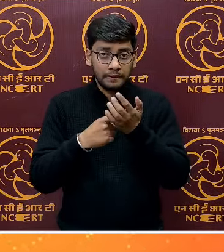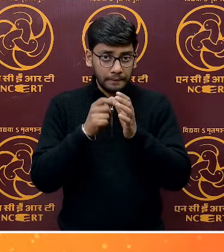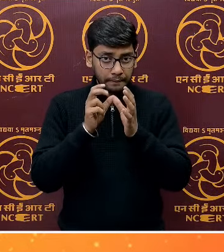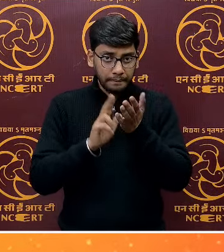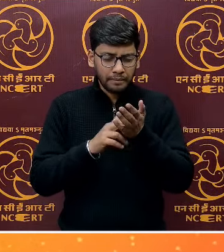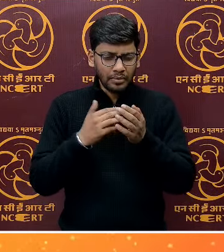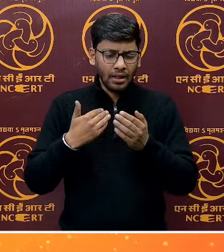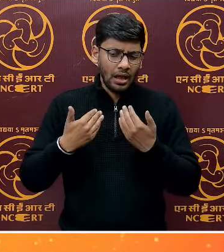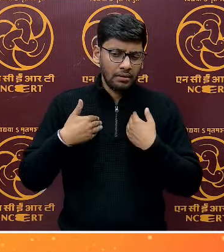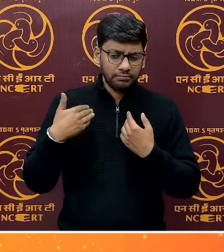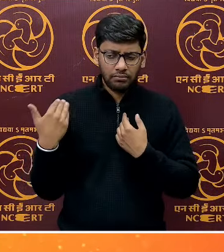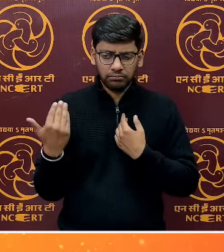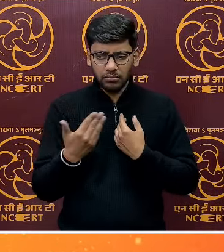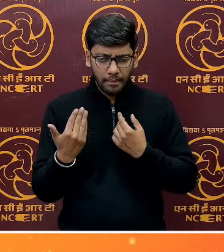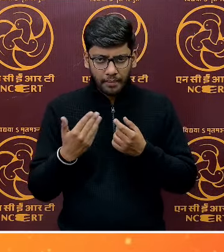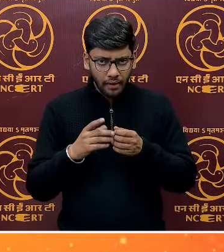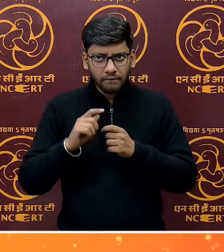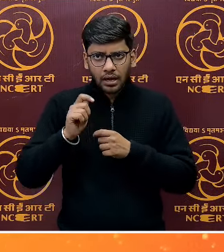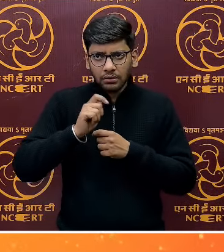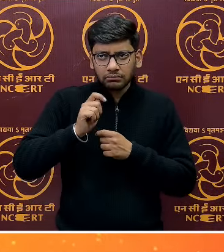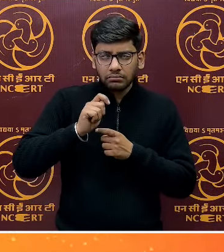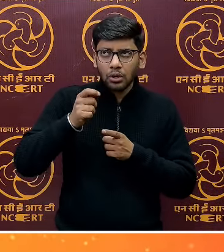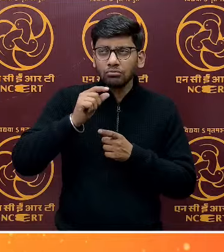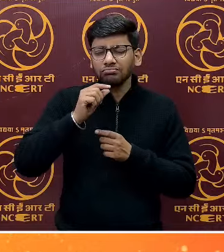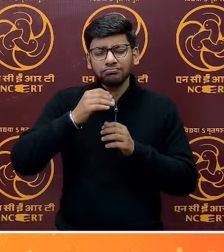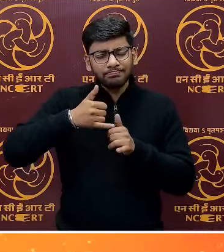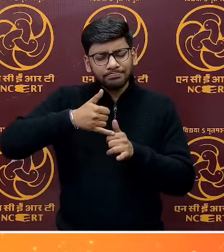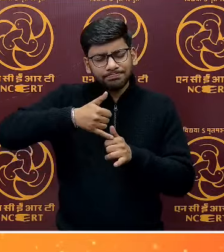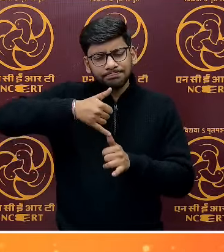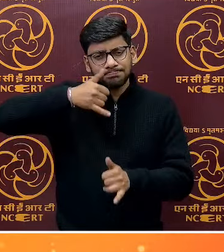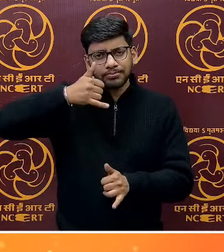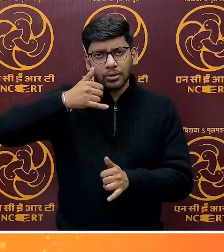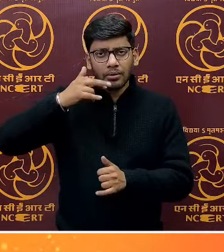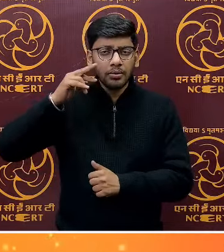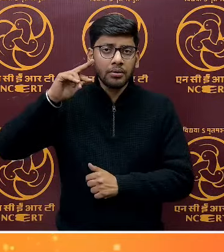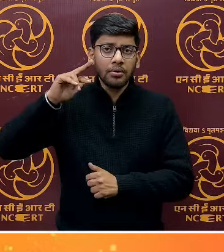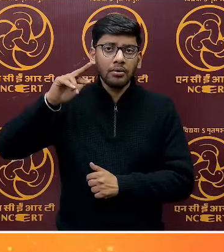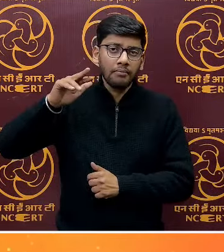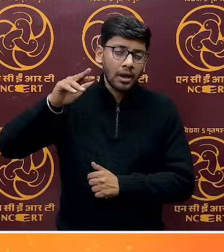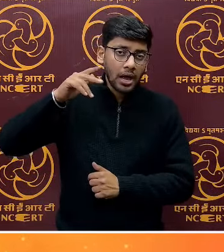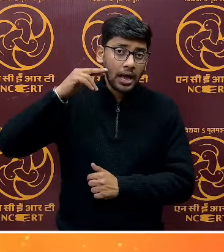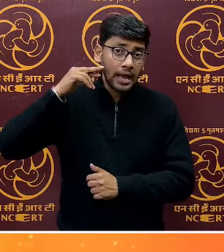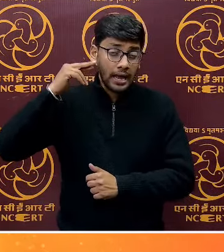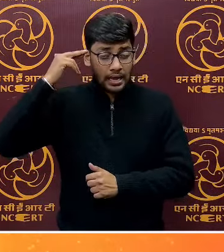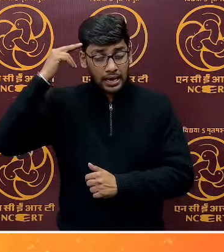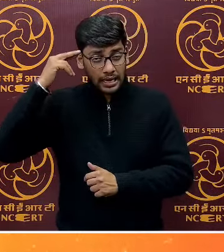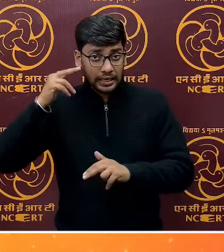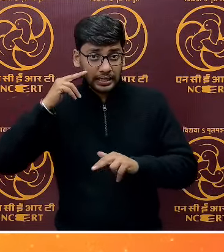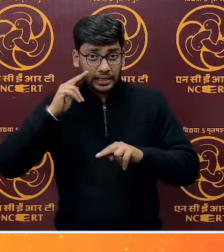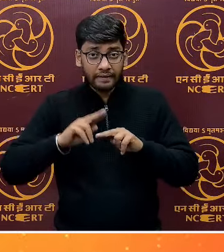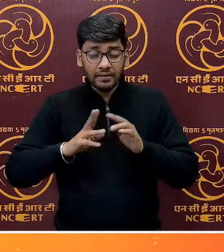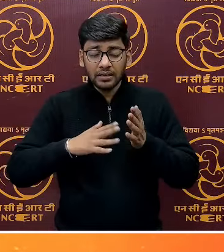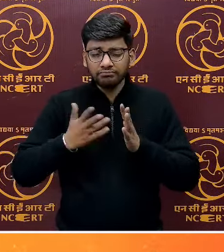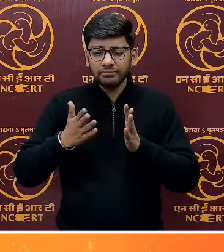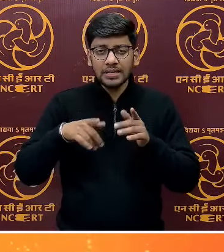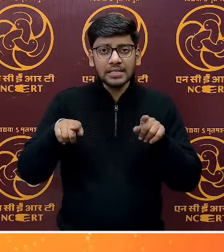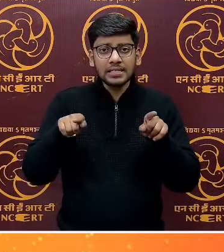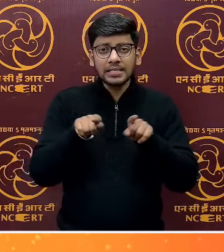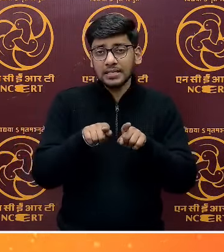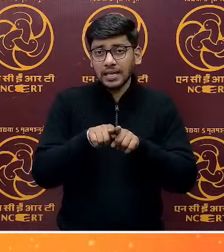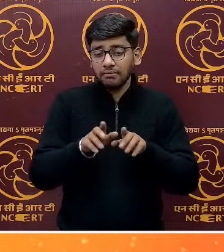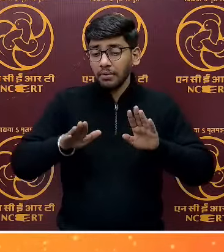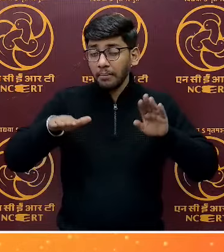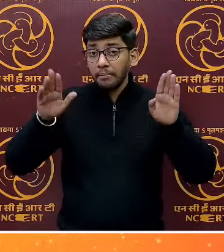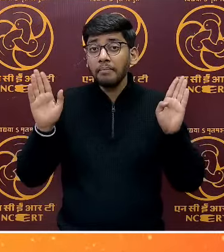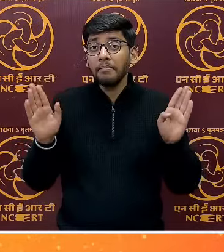kites very high to be able to make hawks fly higher, so that they